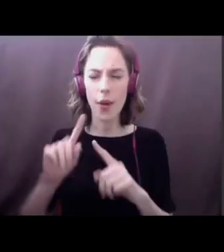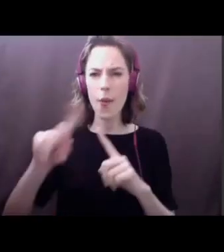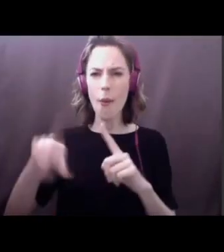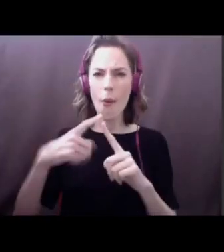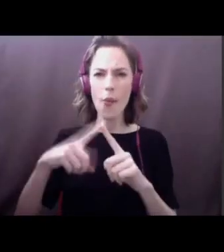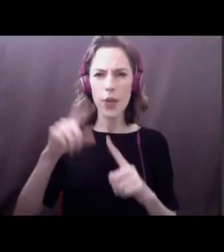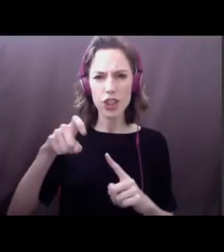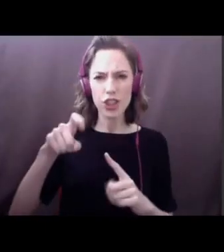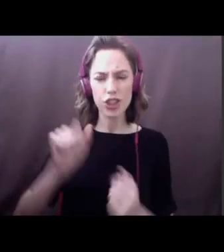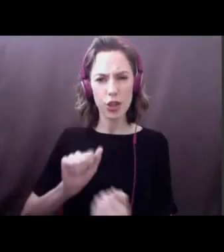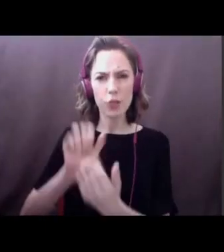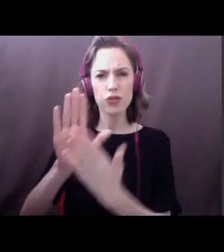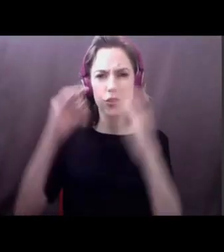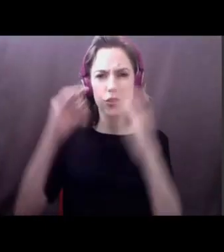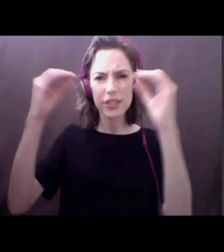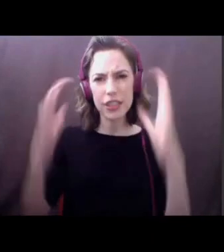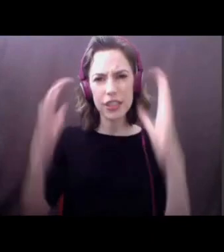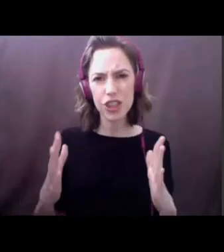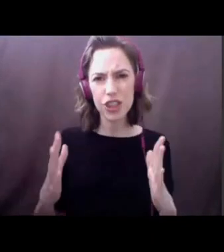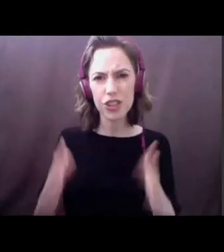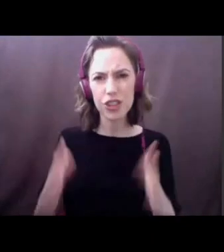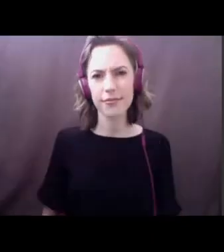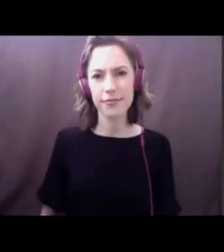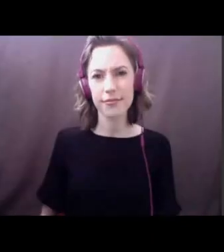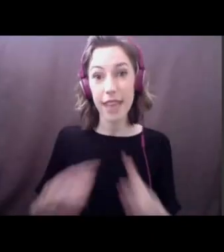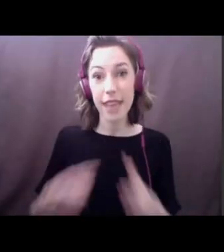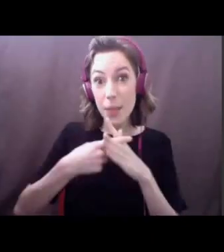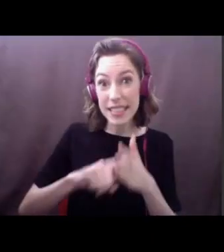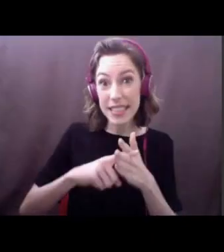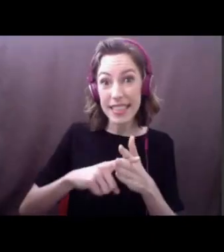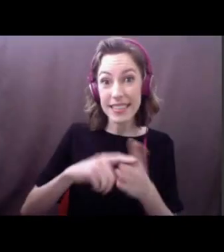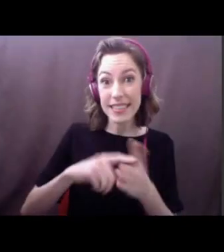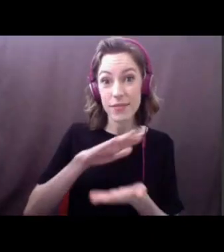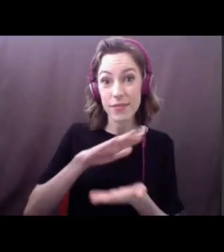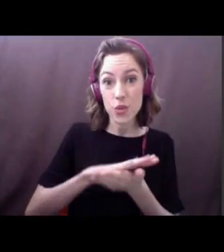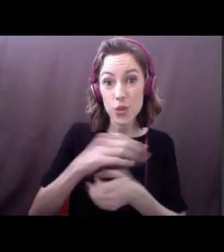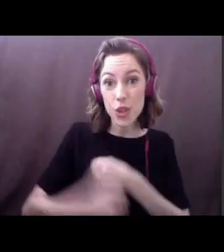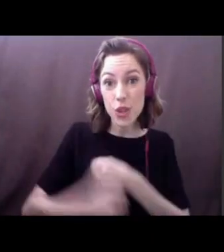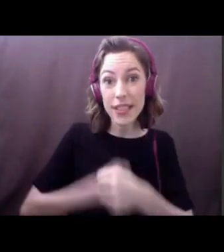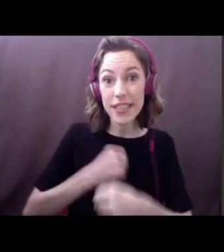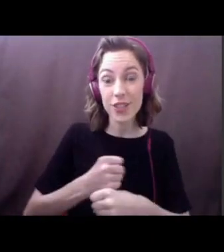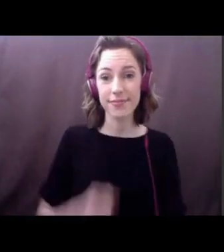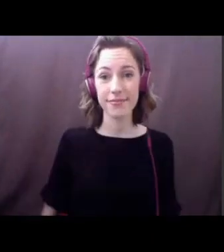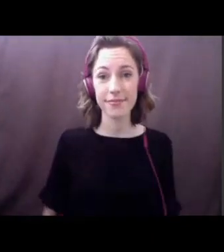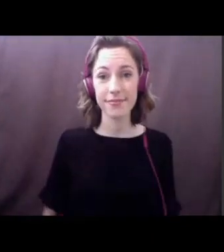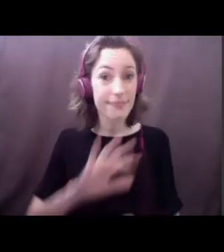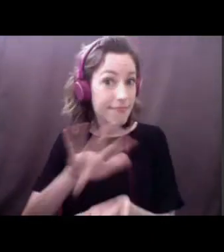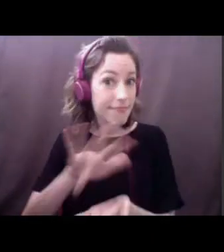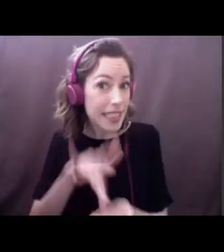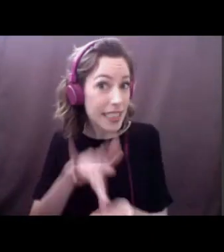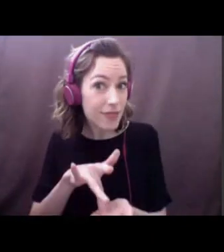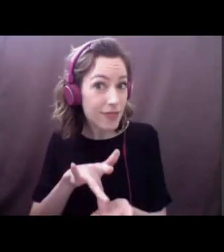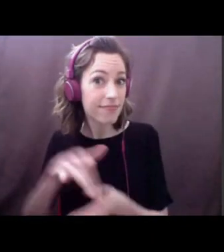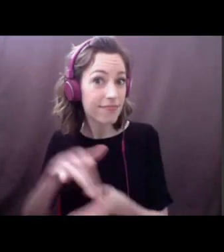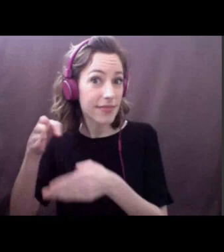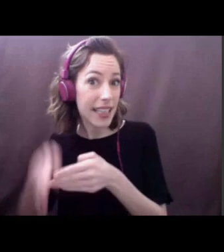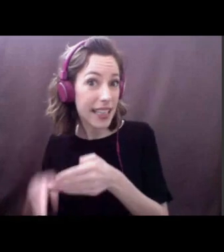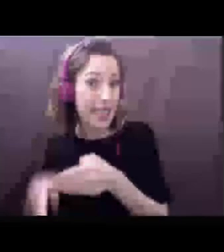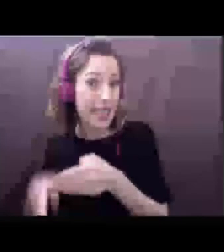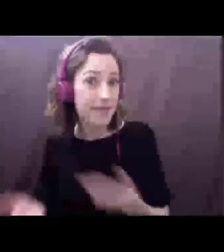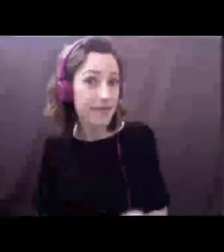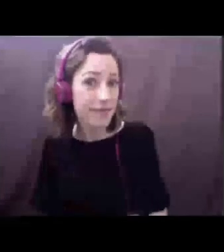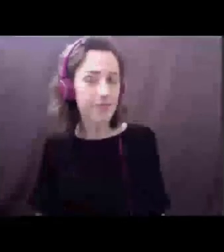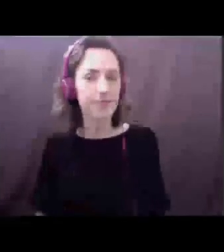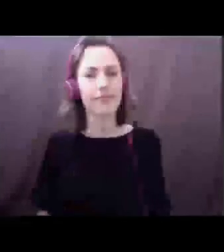school year? We want to be able to ensure that teachers have a good idea of